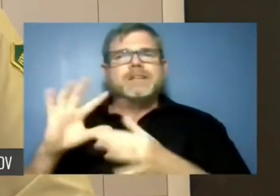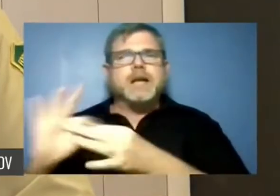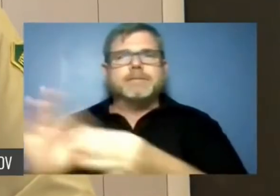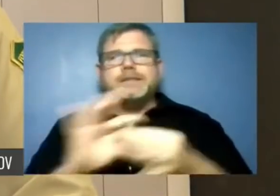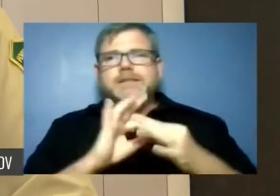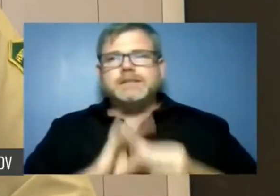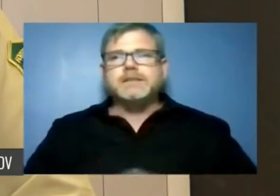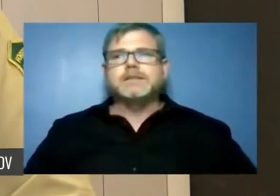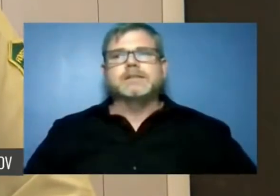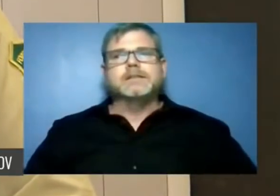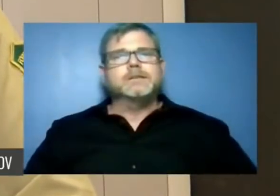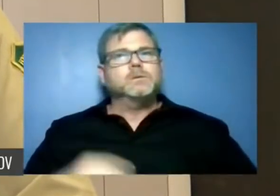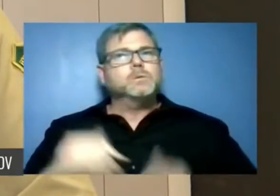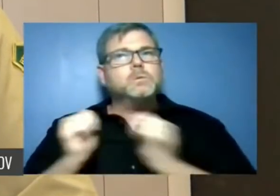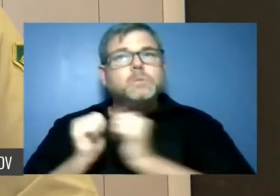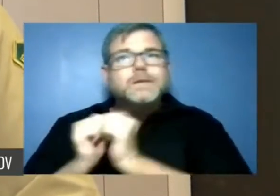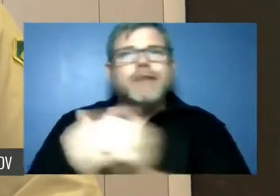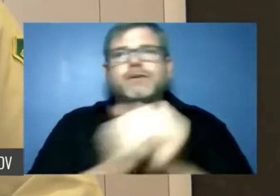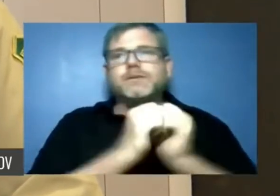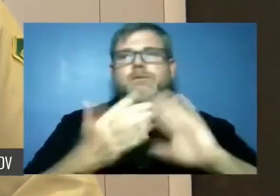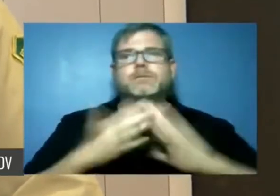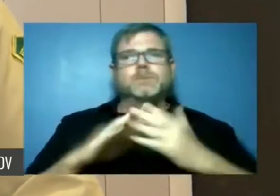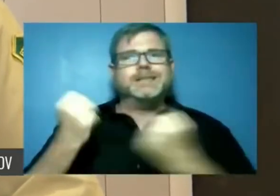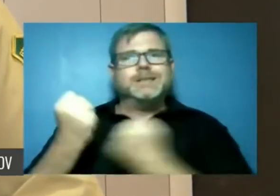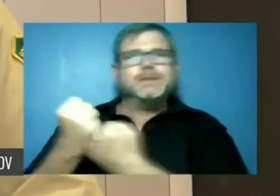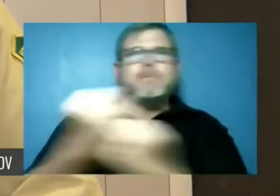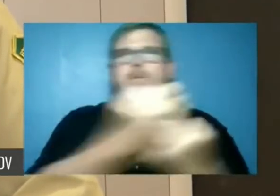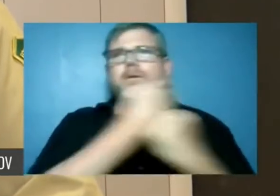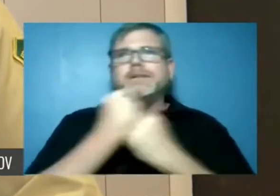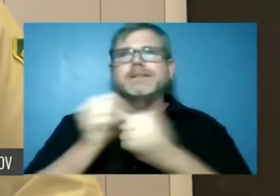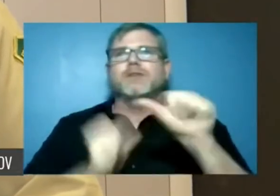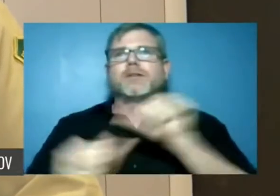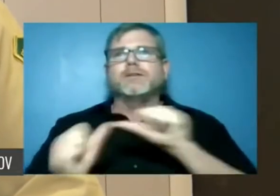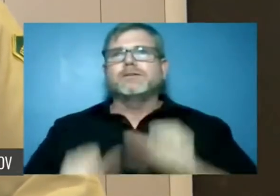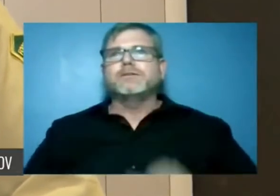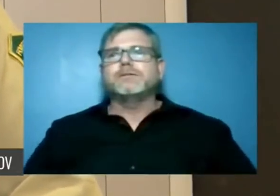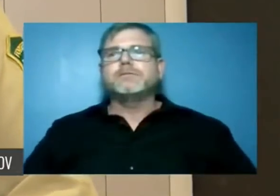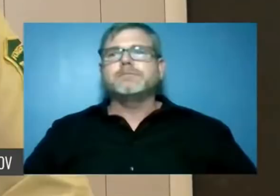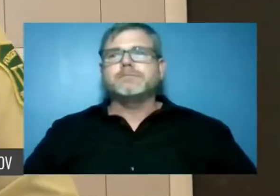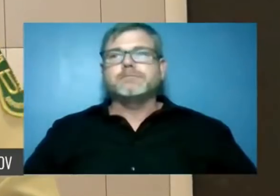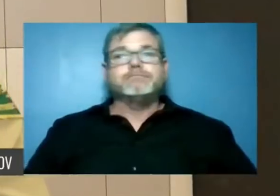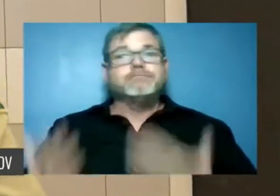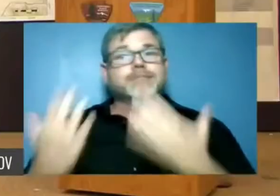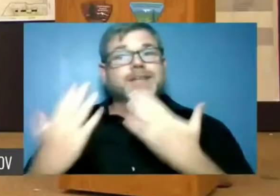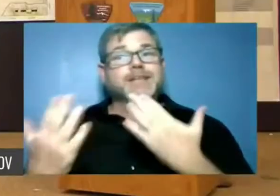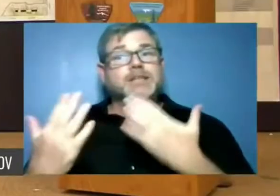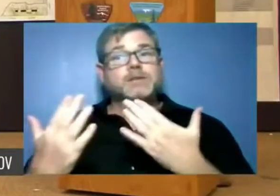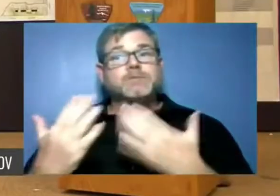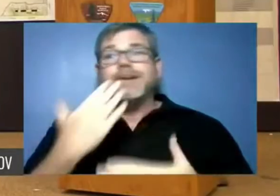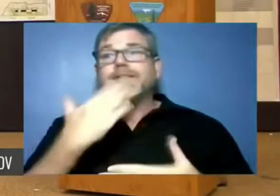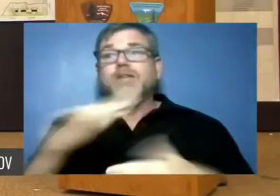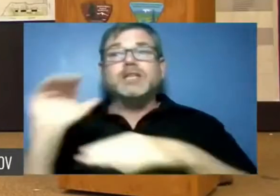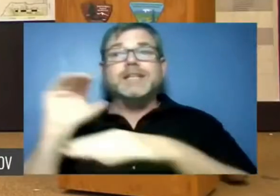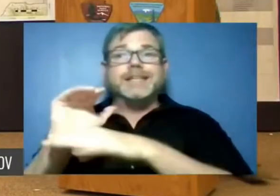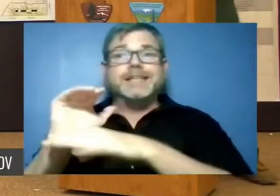as communities in the middle of tragedy. So thank you. Have a great evening and stay safe.